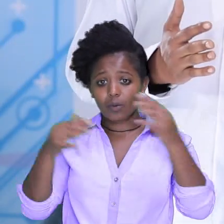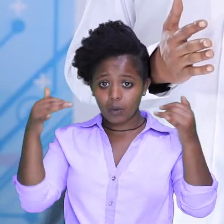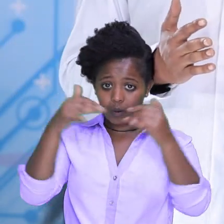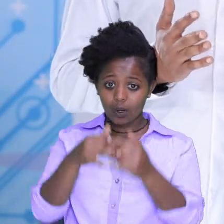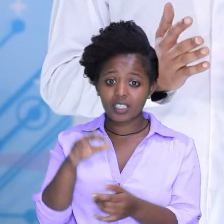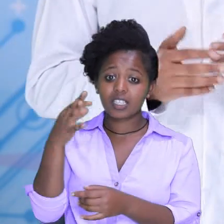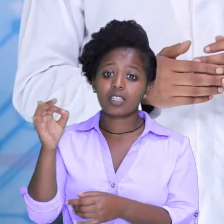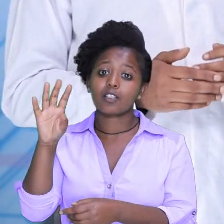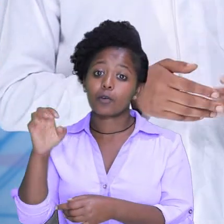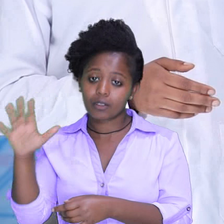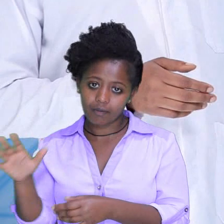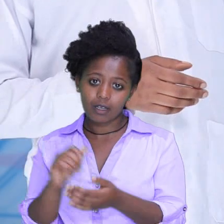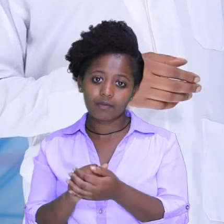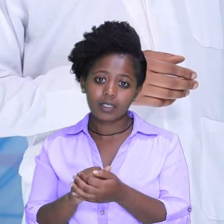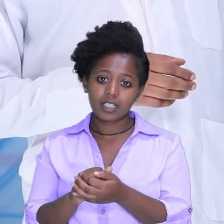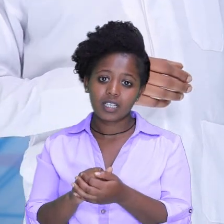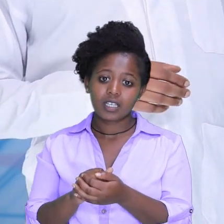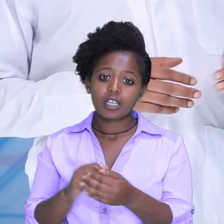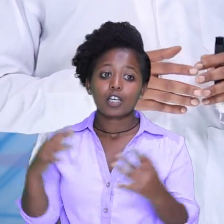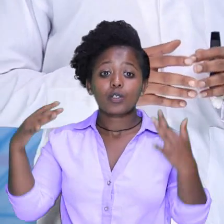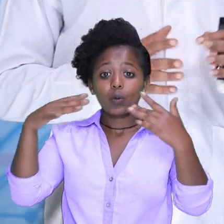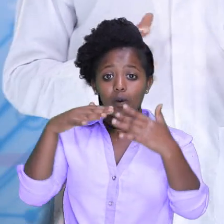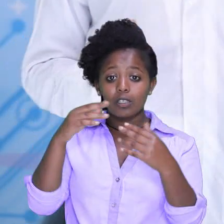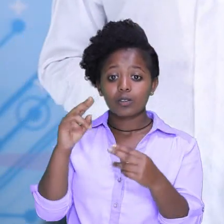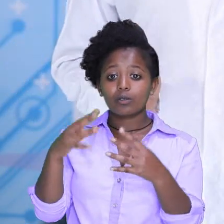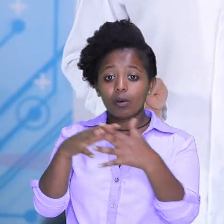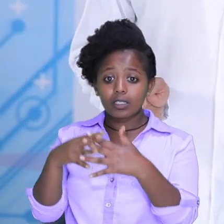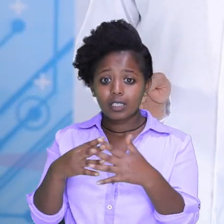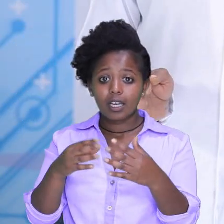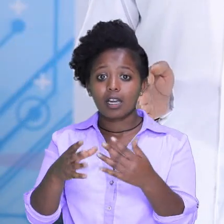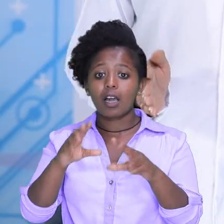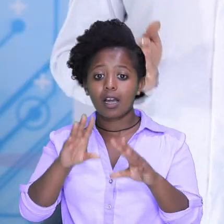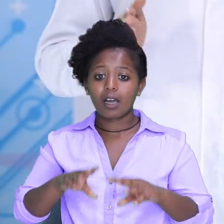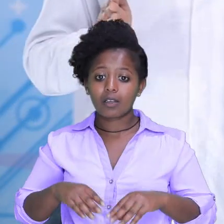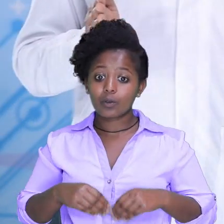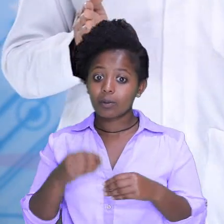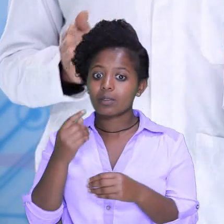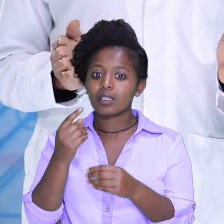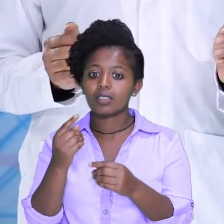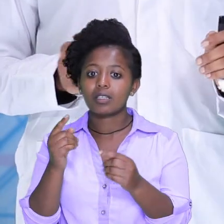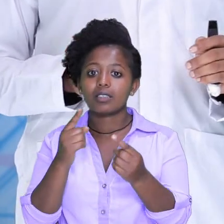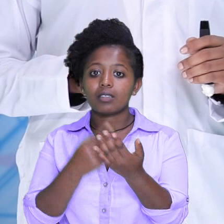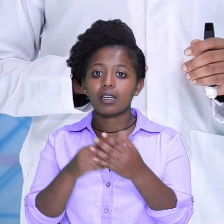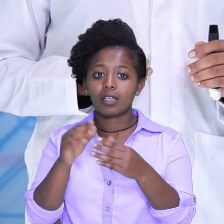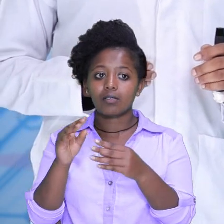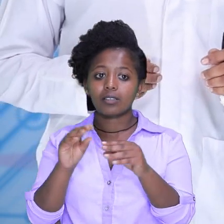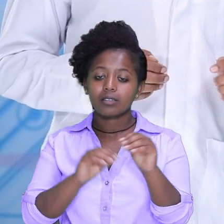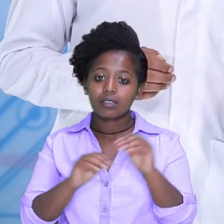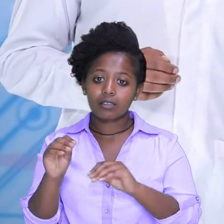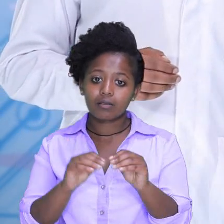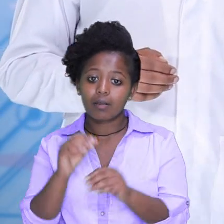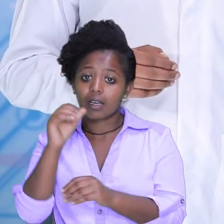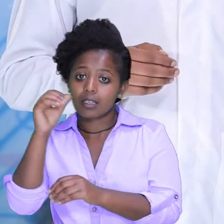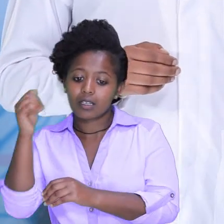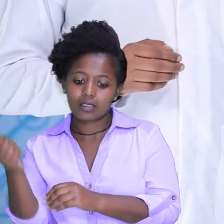in 1945, USA adopted active involvement in the case of